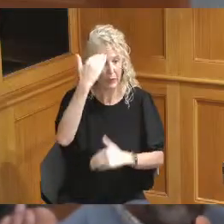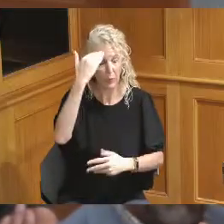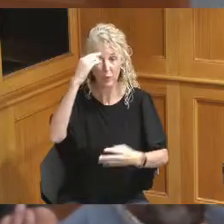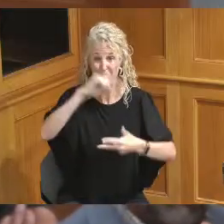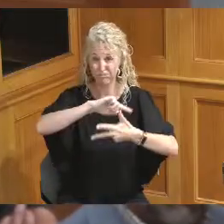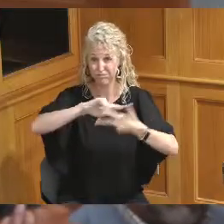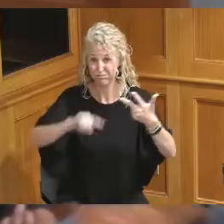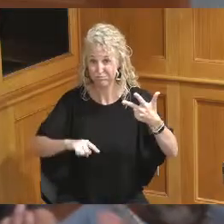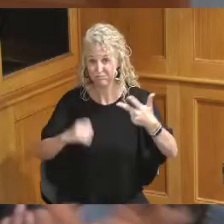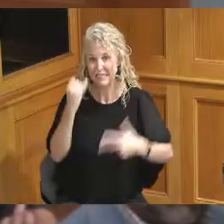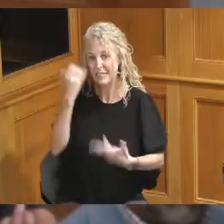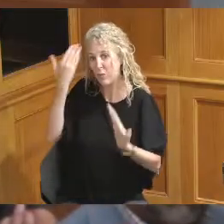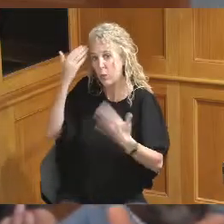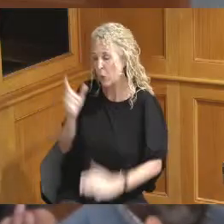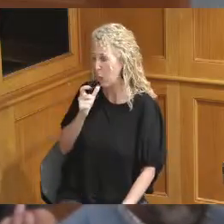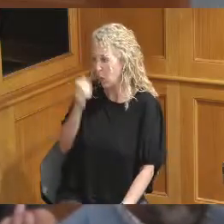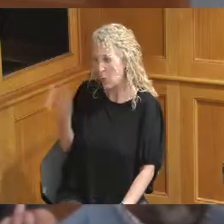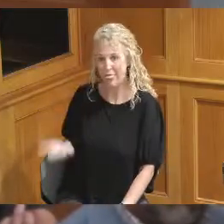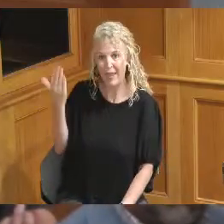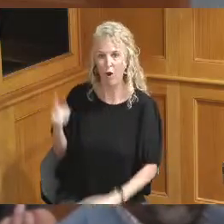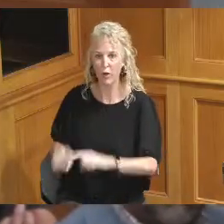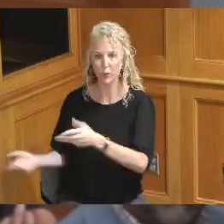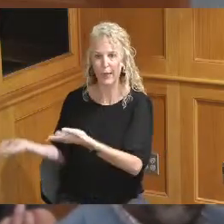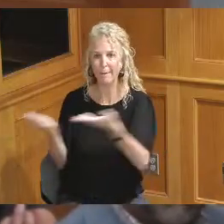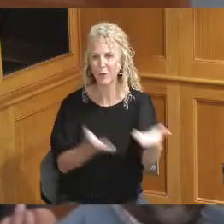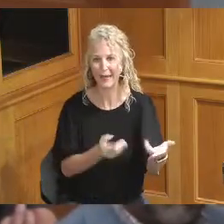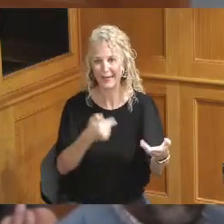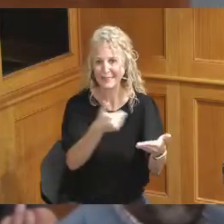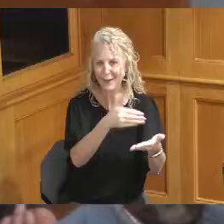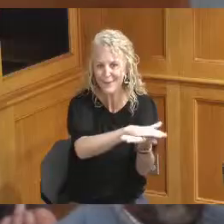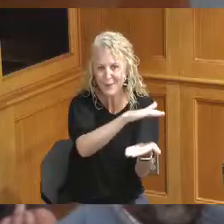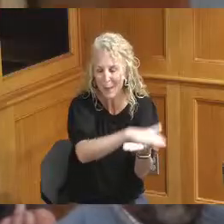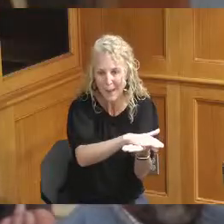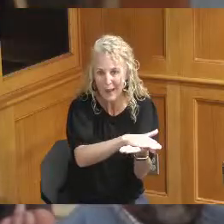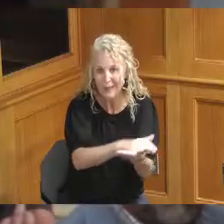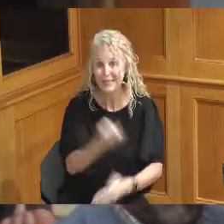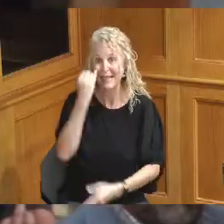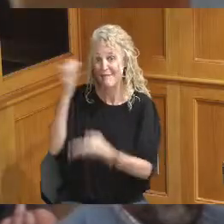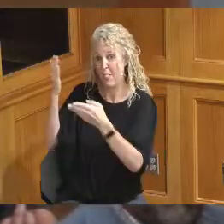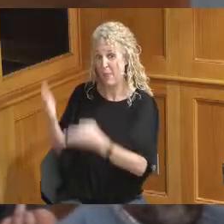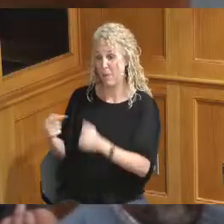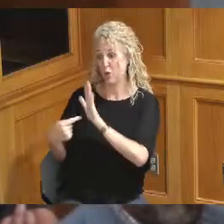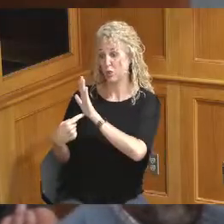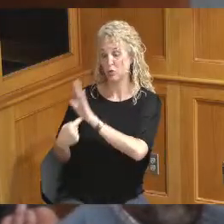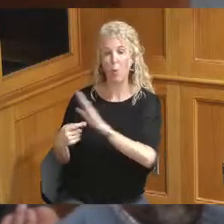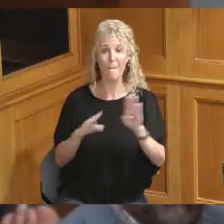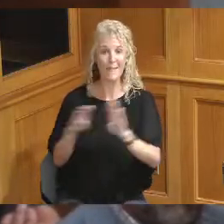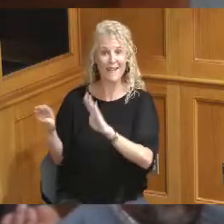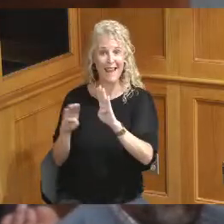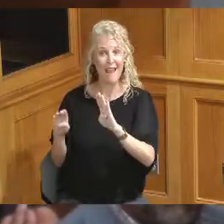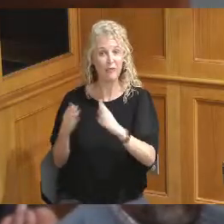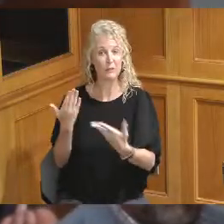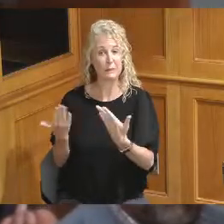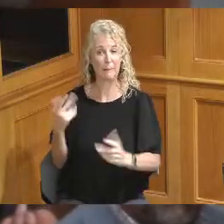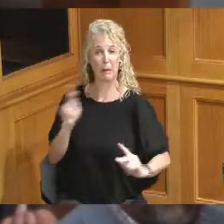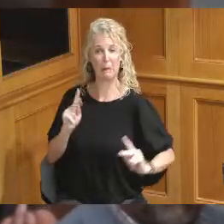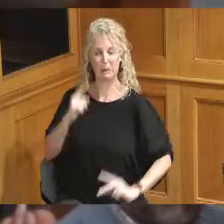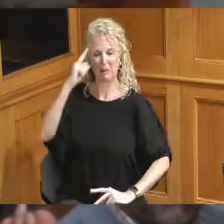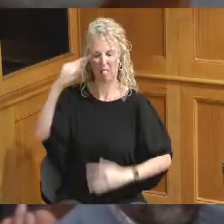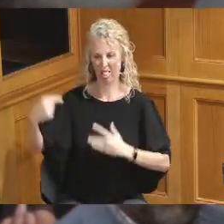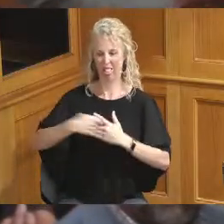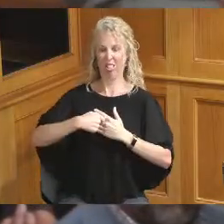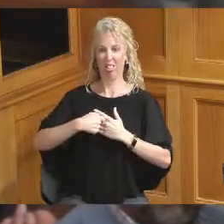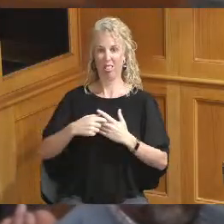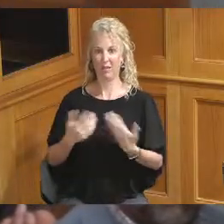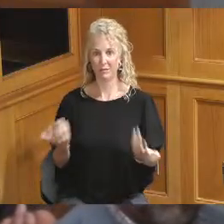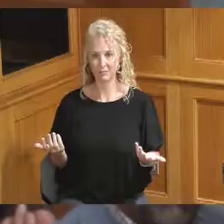been identified, you can't lead them to a school district. If the individual has displayed behavior that could be deemed offensive or disrespectful in